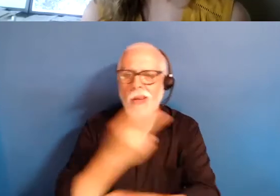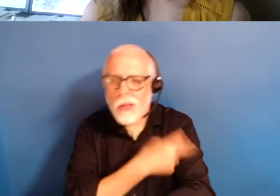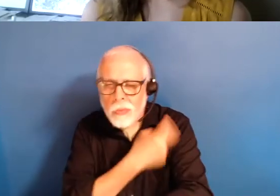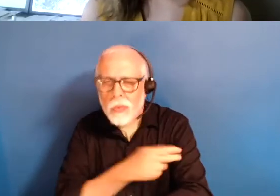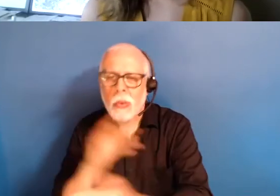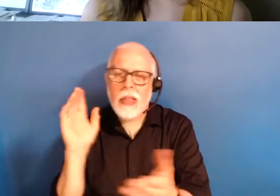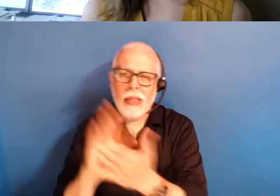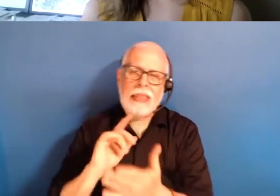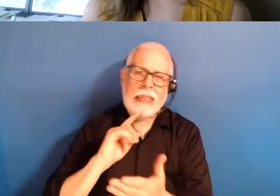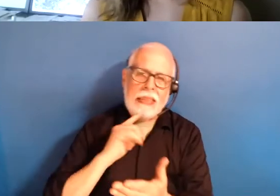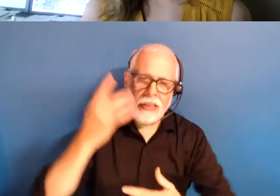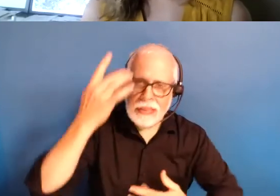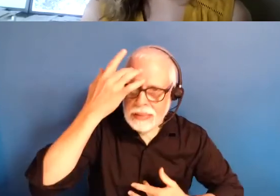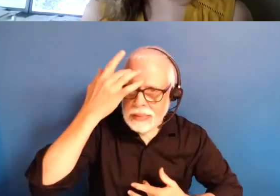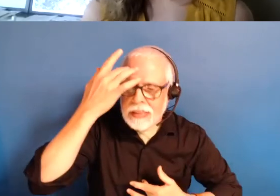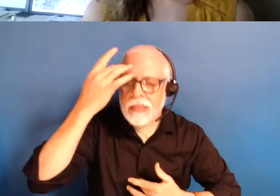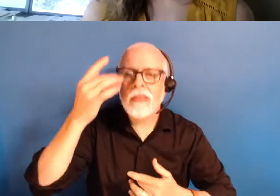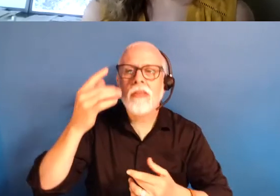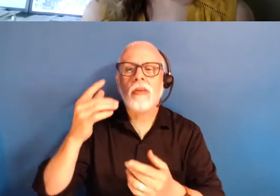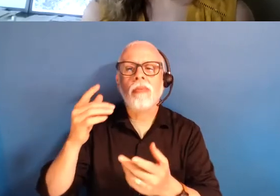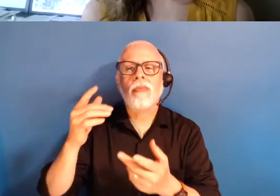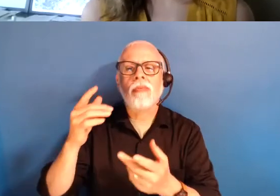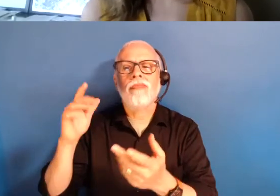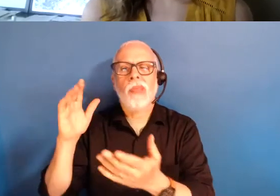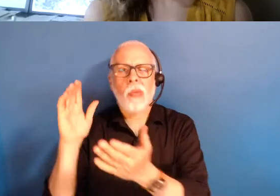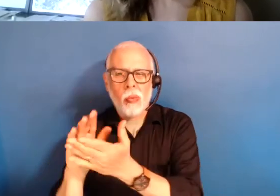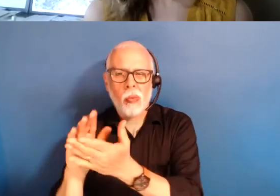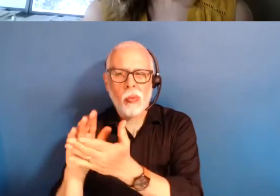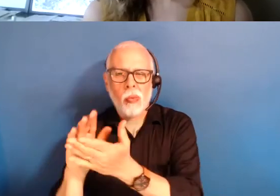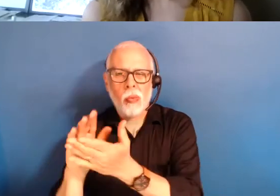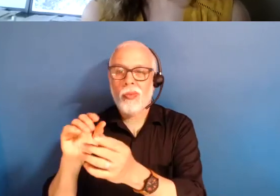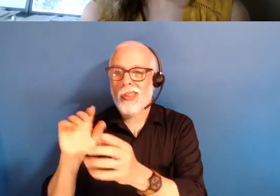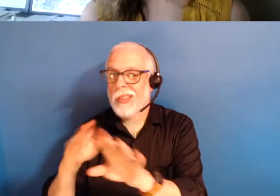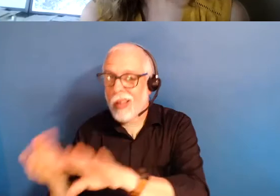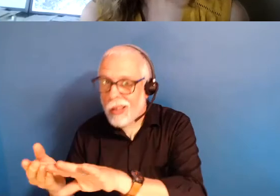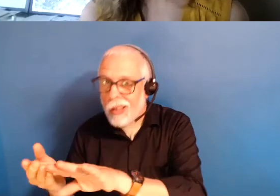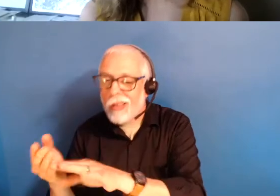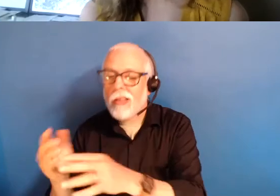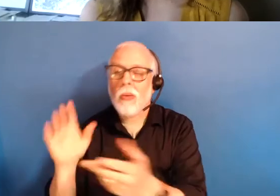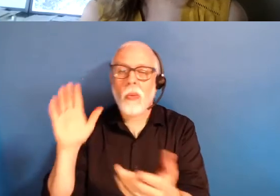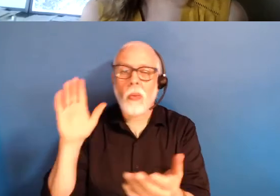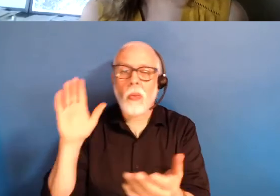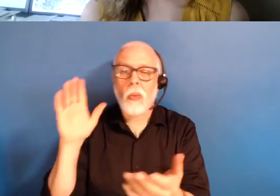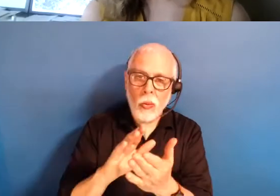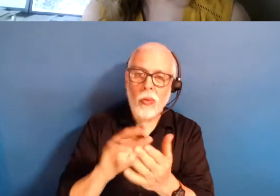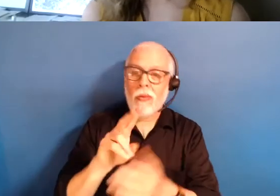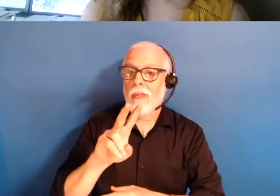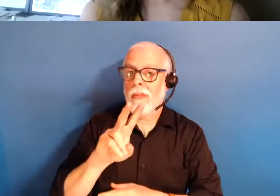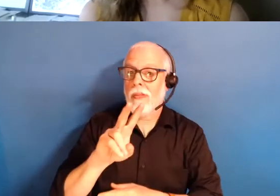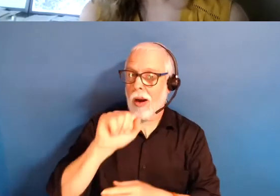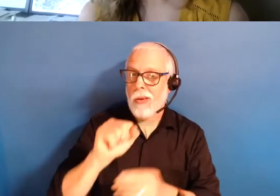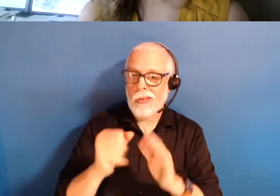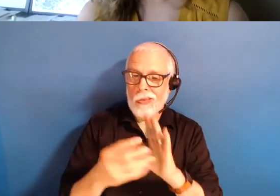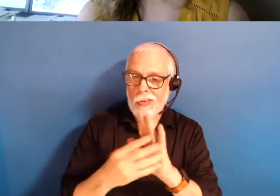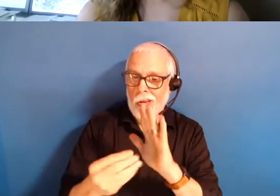ill, that it reduces the incidence of death and reduces the virus replication